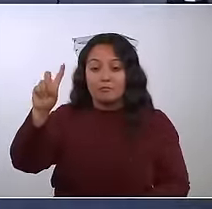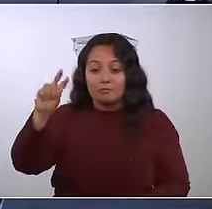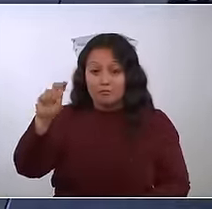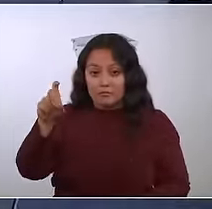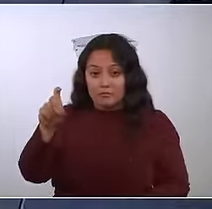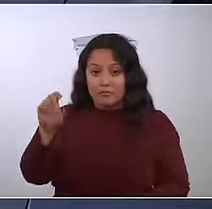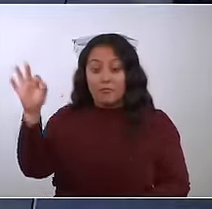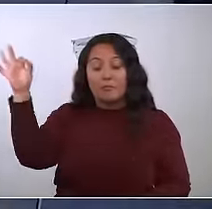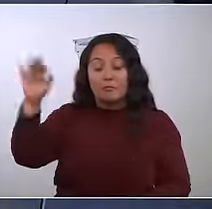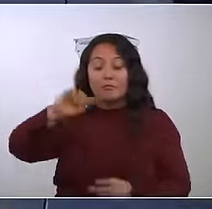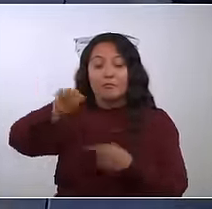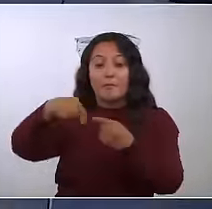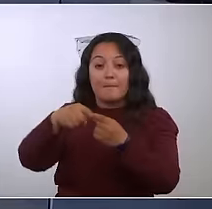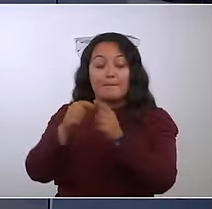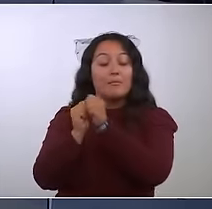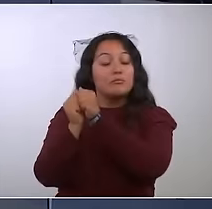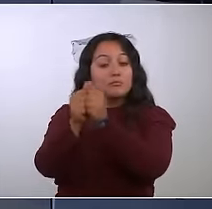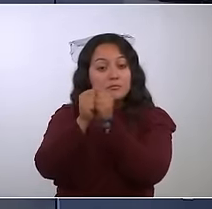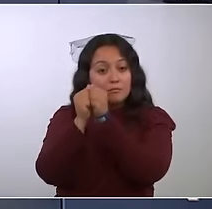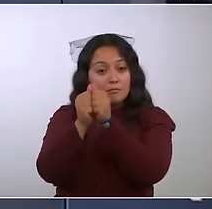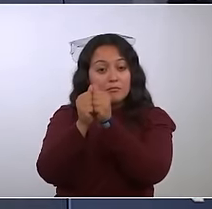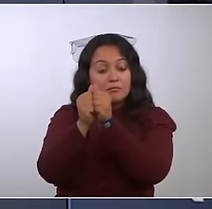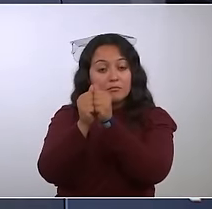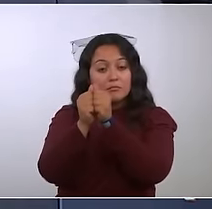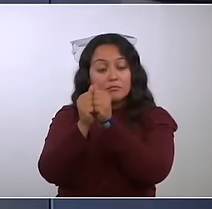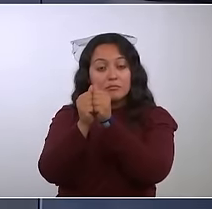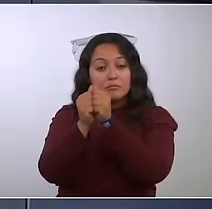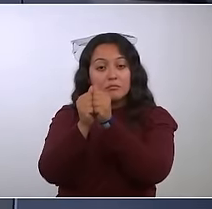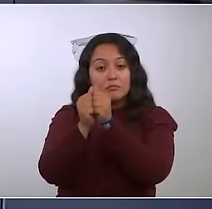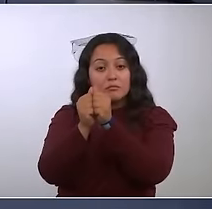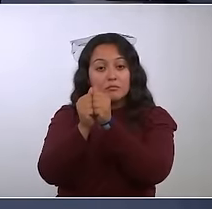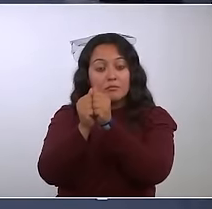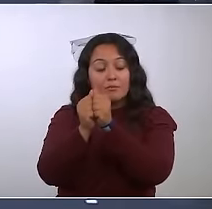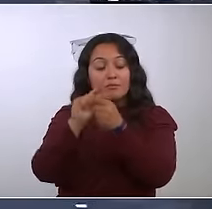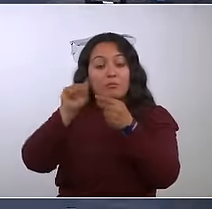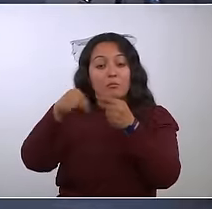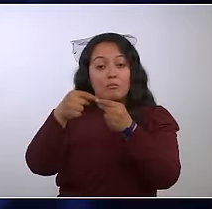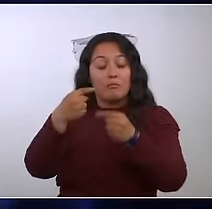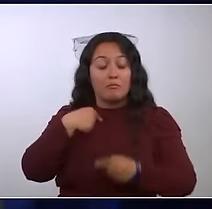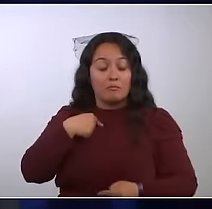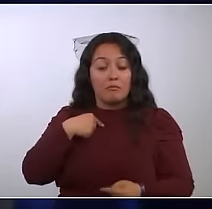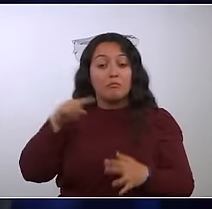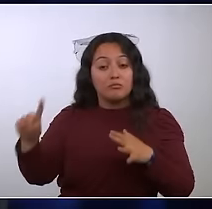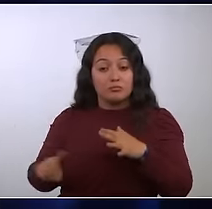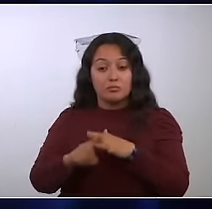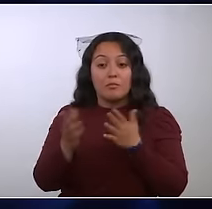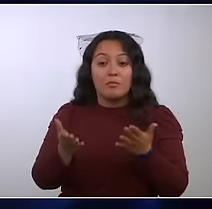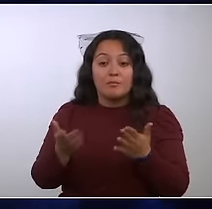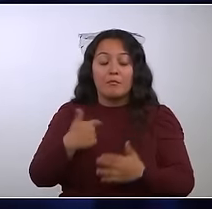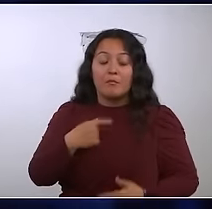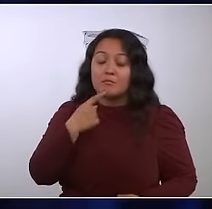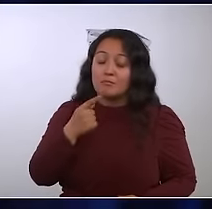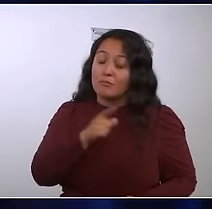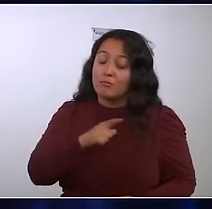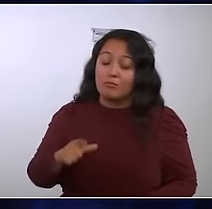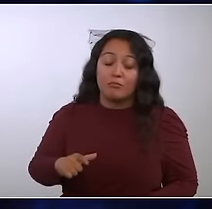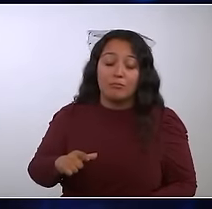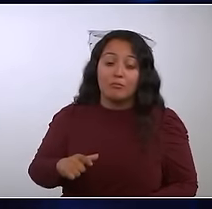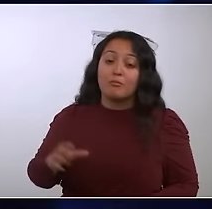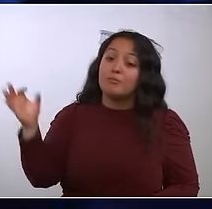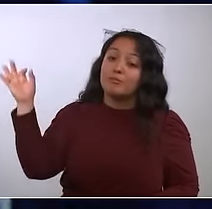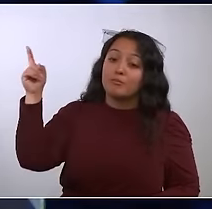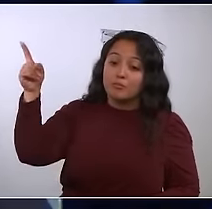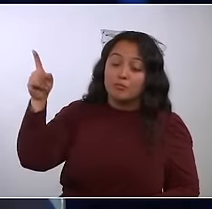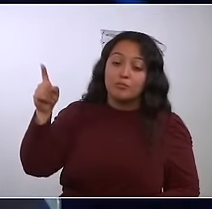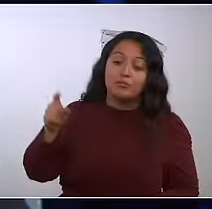togetherness. Pastor Alex hablaba sobre la unidad. And when I got to this, I was, Lord, speak. Y cuando llegué a esto, dije, Señor, habla. Because we all